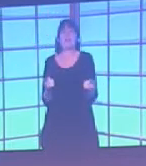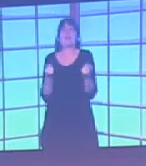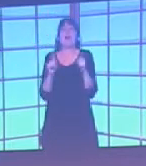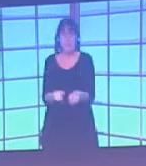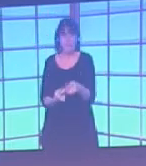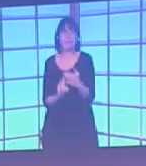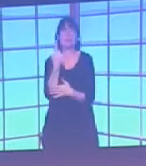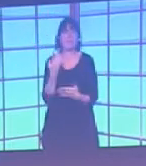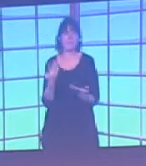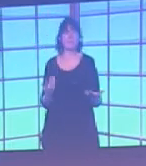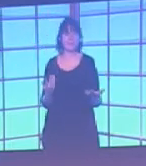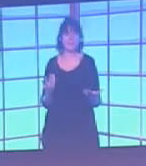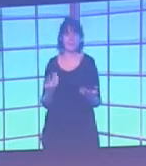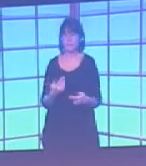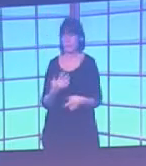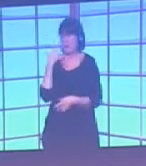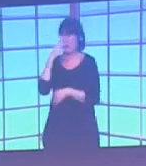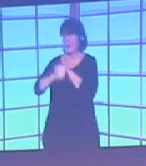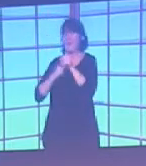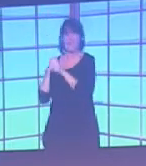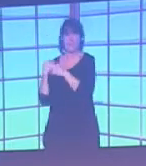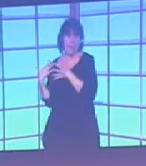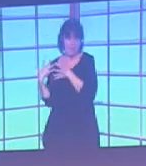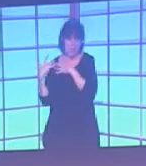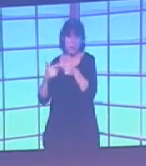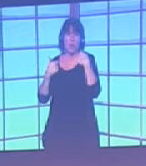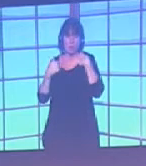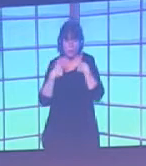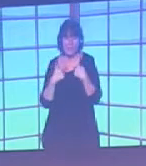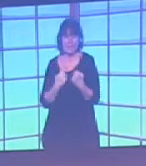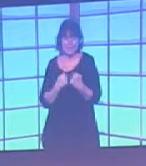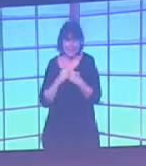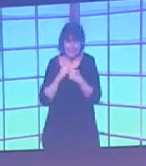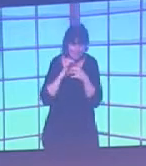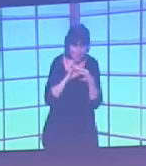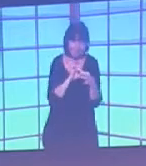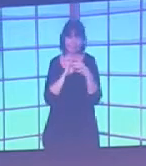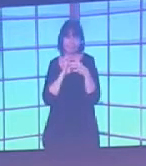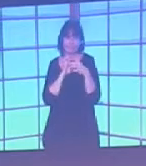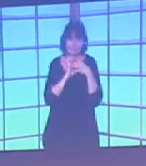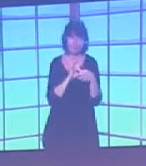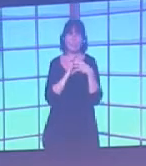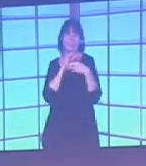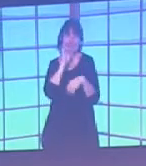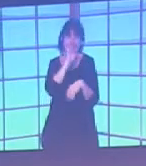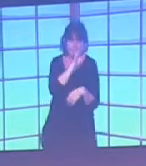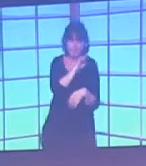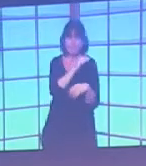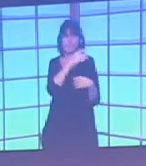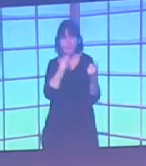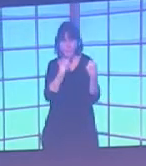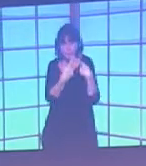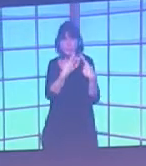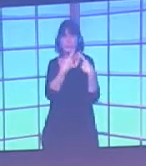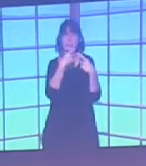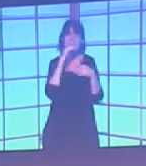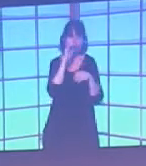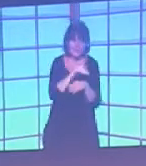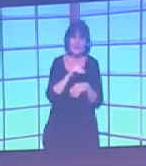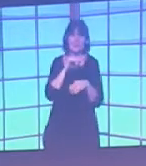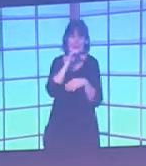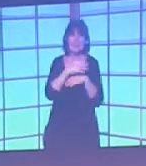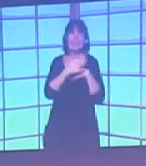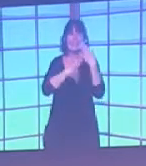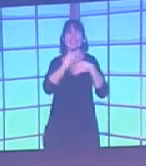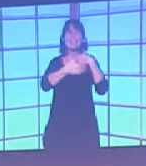part of it, and I think over the last 5 years we've built on that relationships, and we're going to keep building on that. Whether there's a light at the